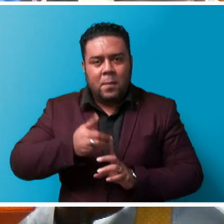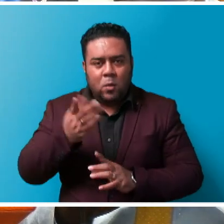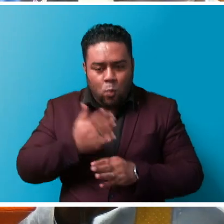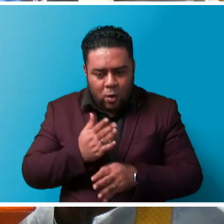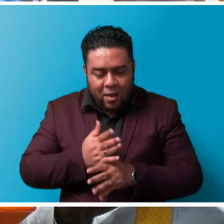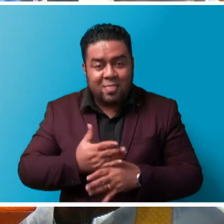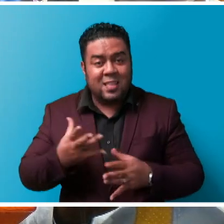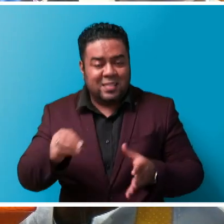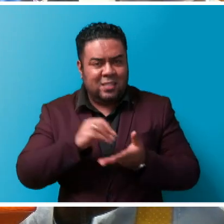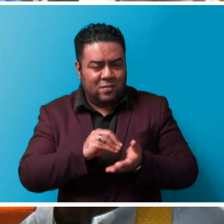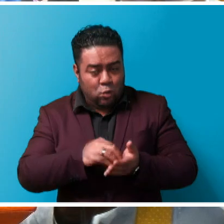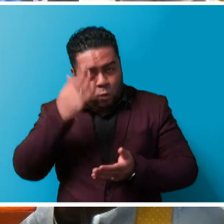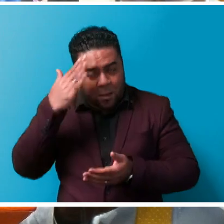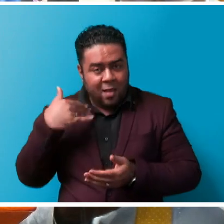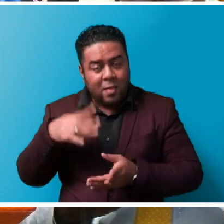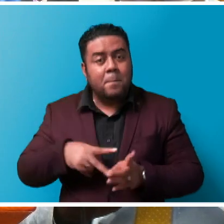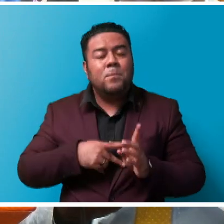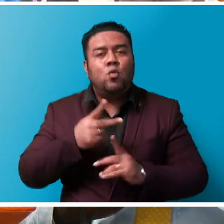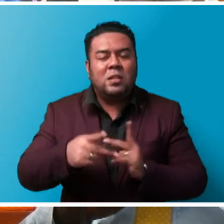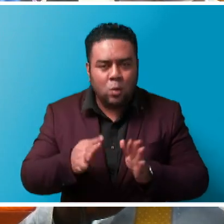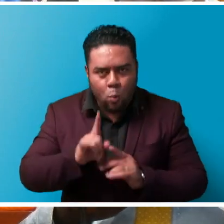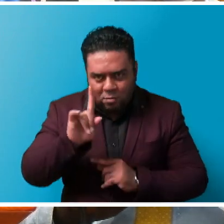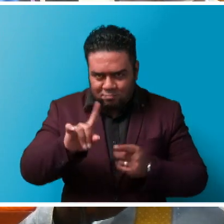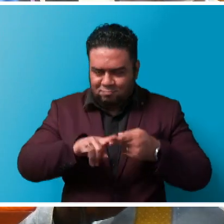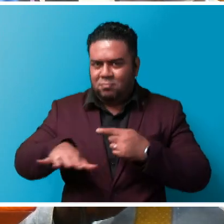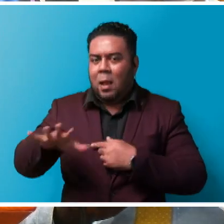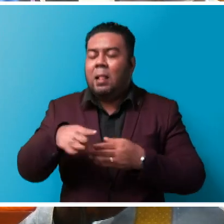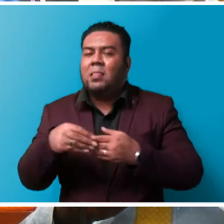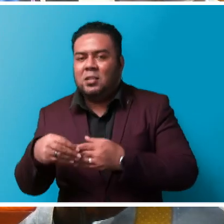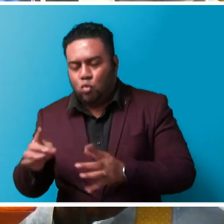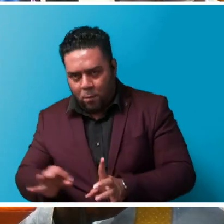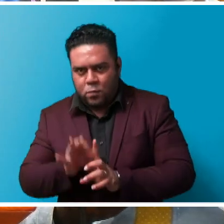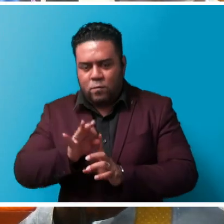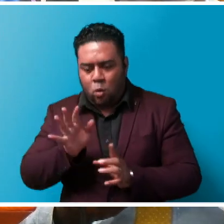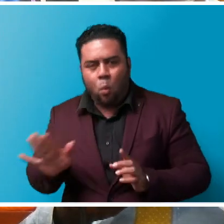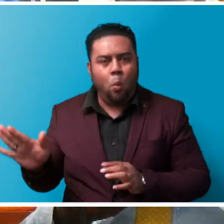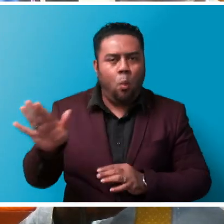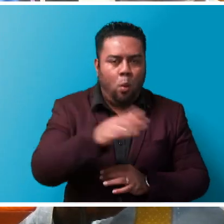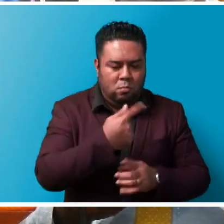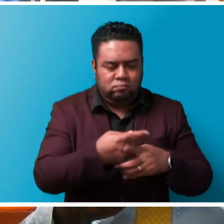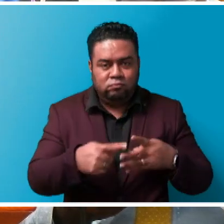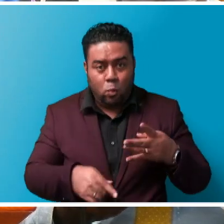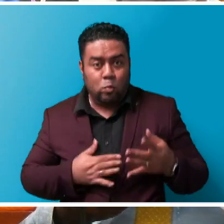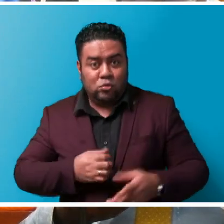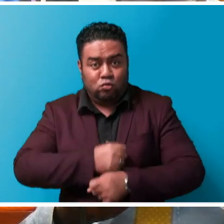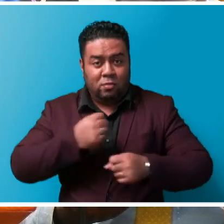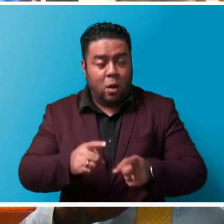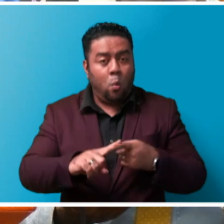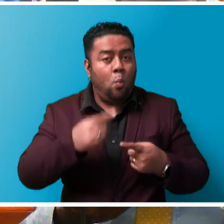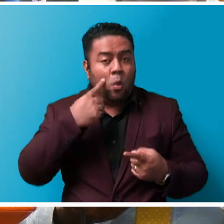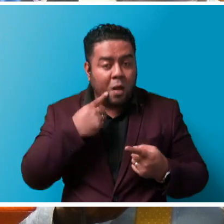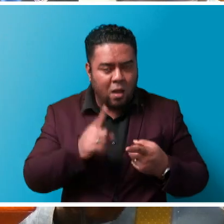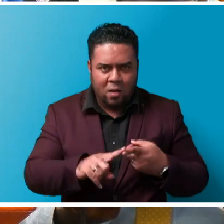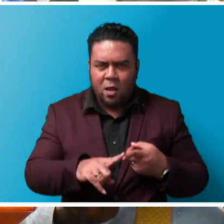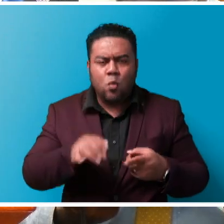phrase serves as a reminder that progress in one sector leads to improvement across the board. When we strengthen our water and